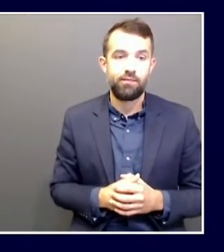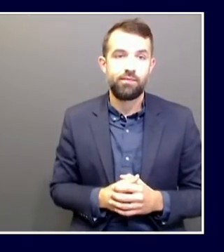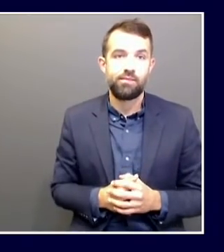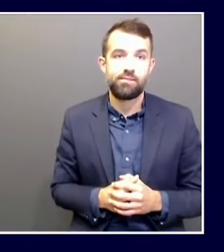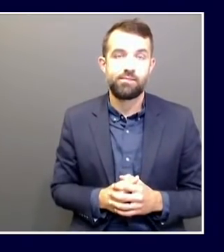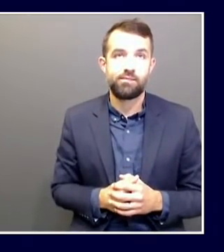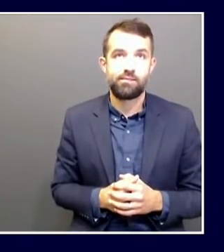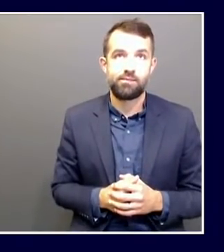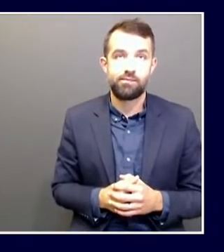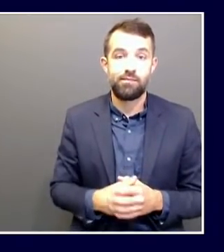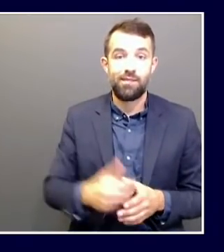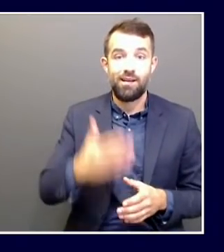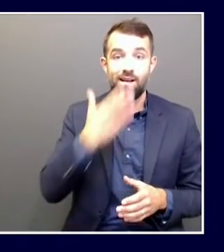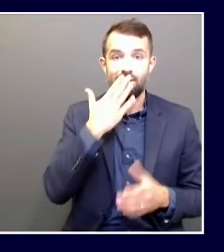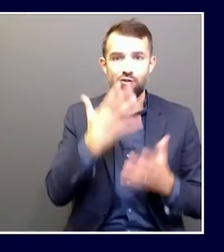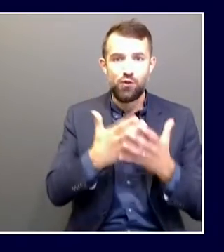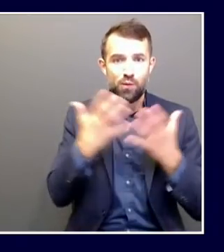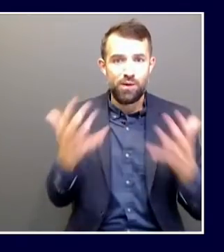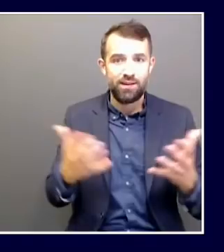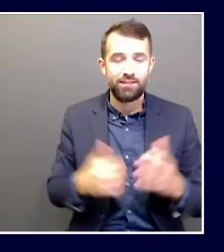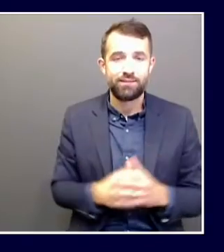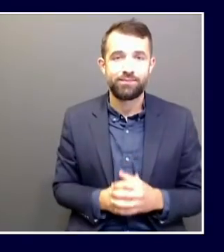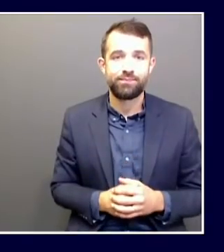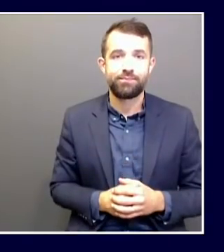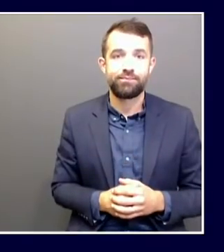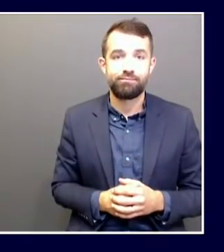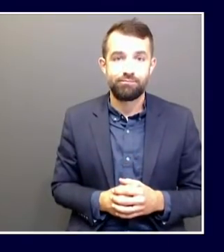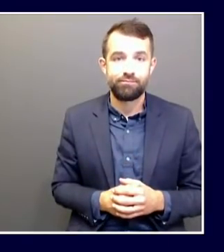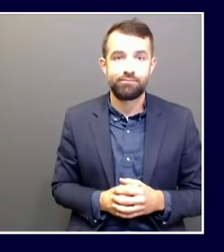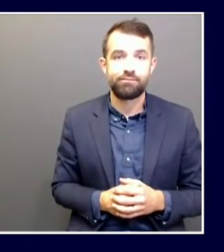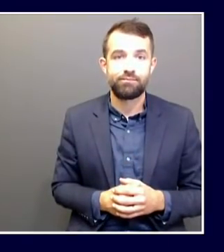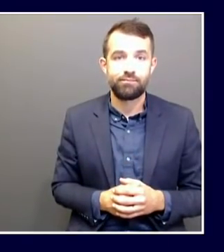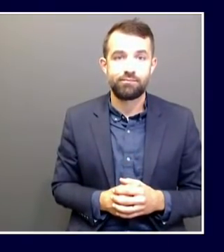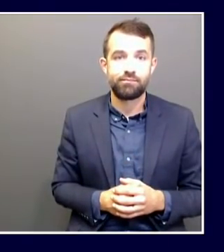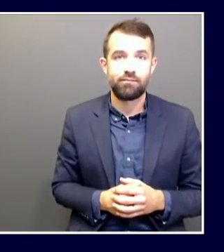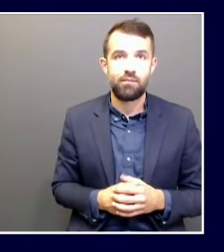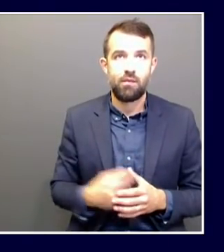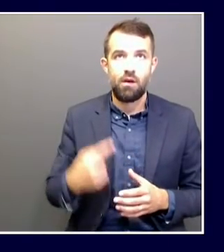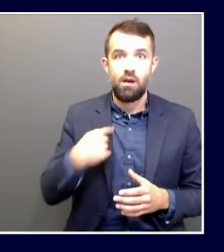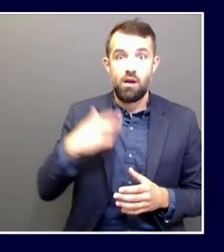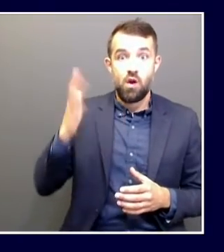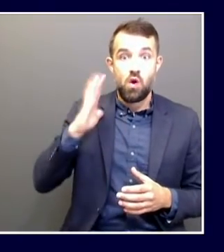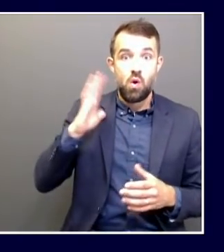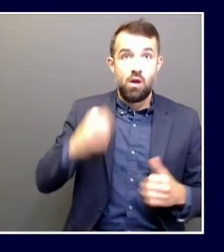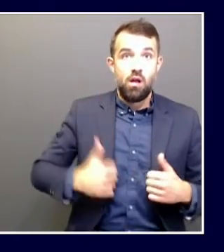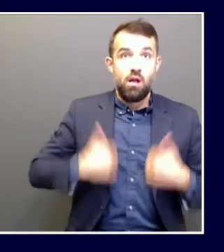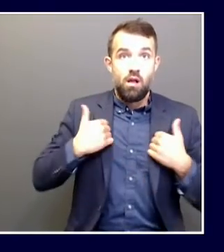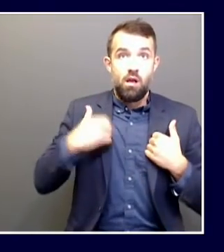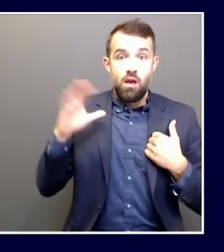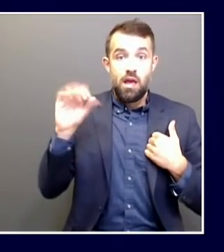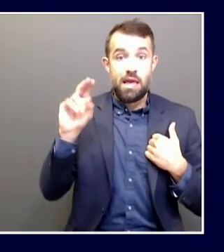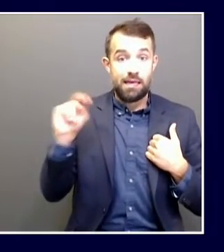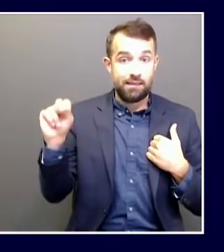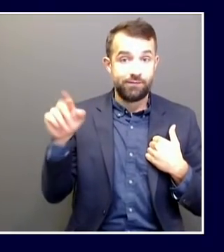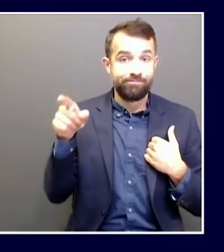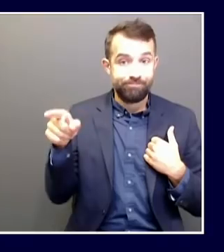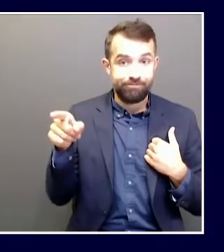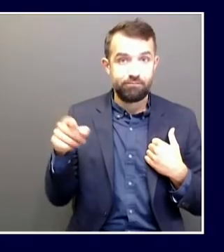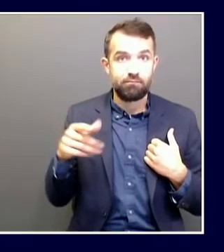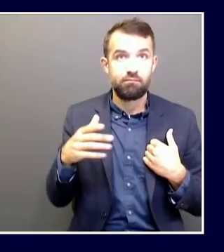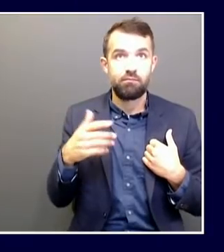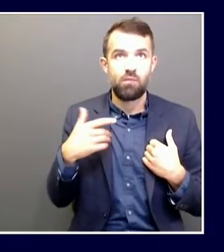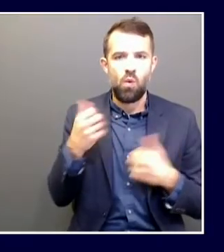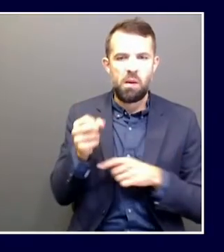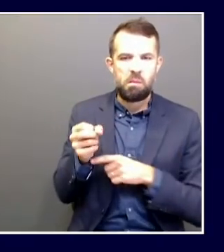Thank you very much. As a former Connecticut resident, I'm sure we can eclipse them at everything.